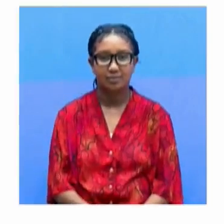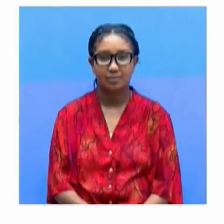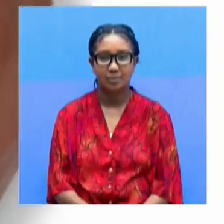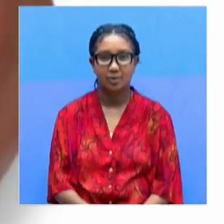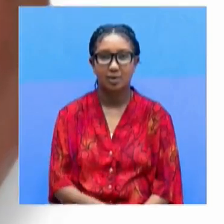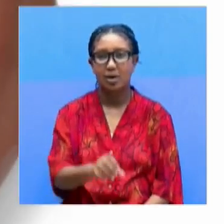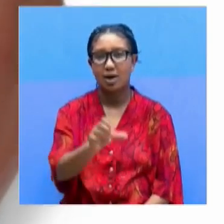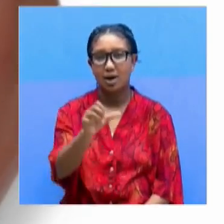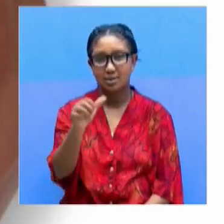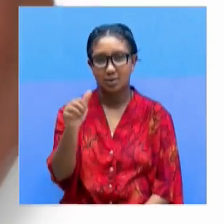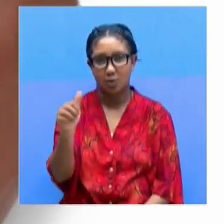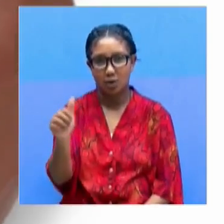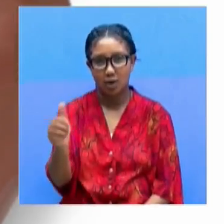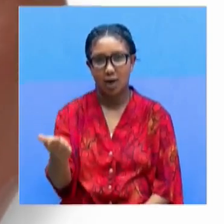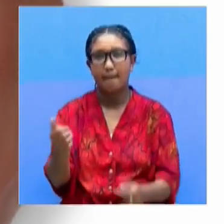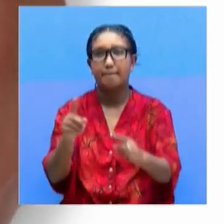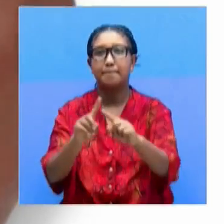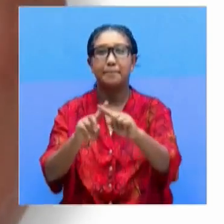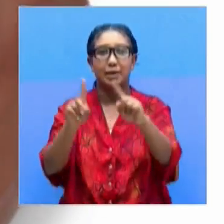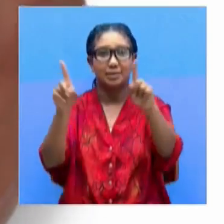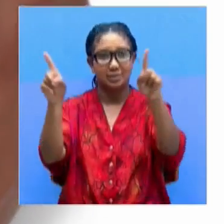the other one is but,